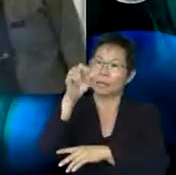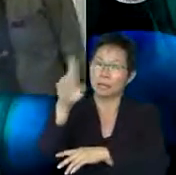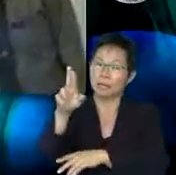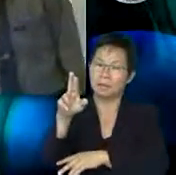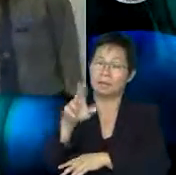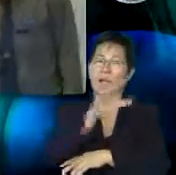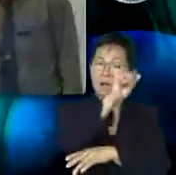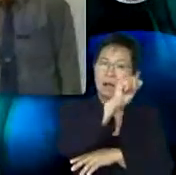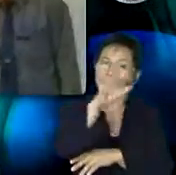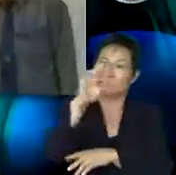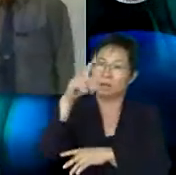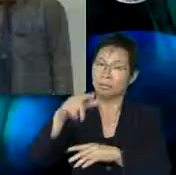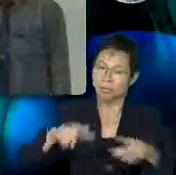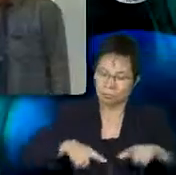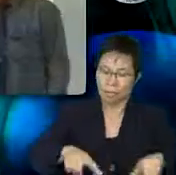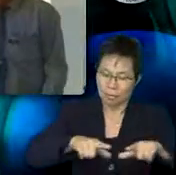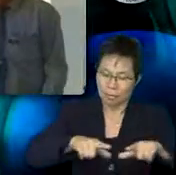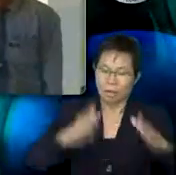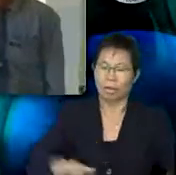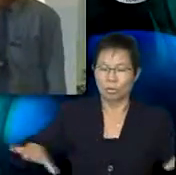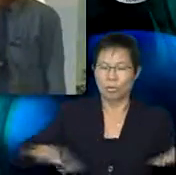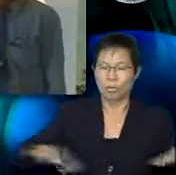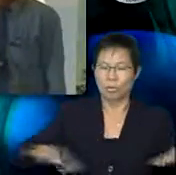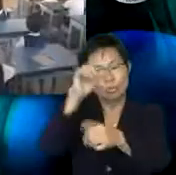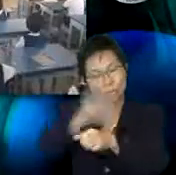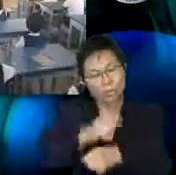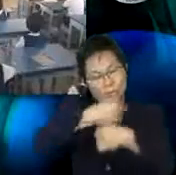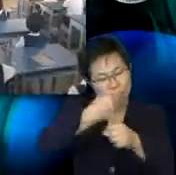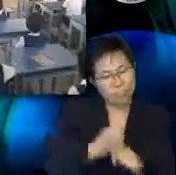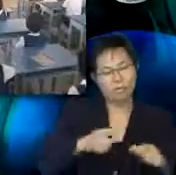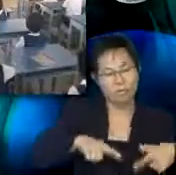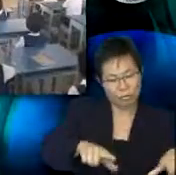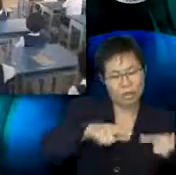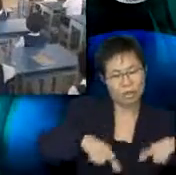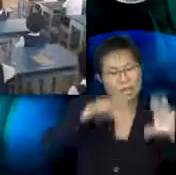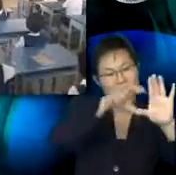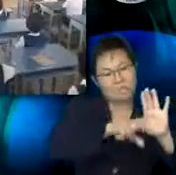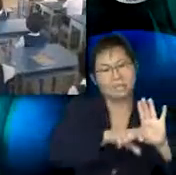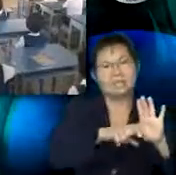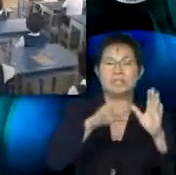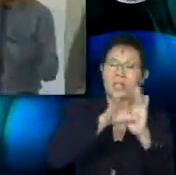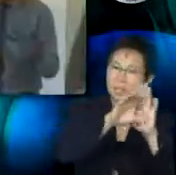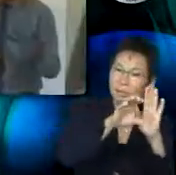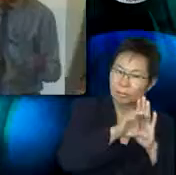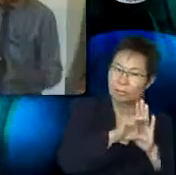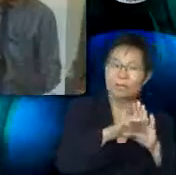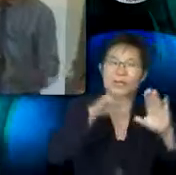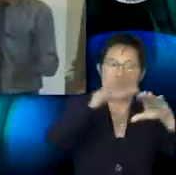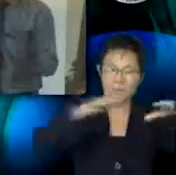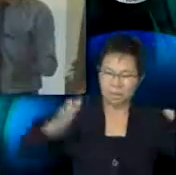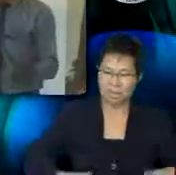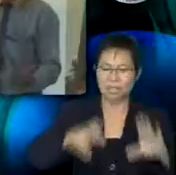Carpenter. A carpenter does all the woodwork. He makes furniture, such as